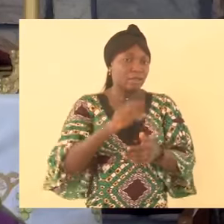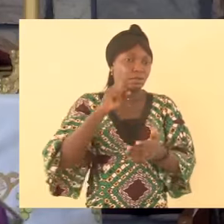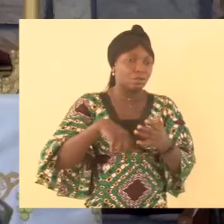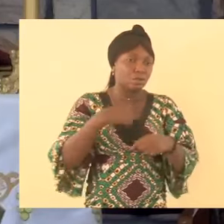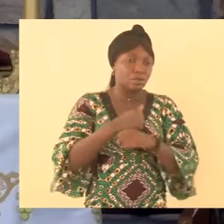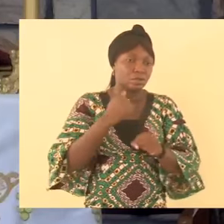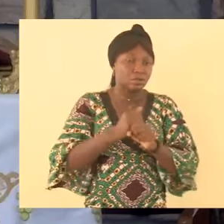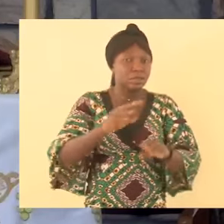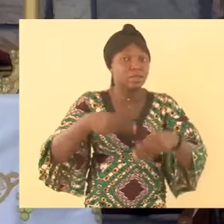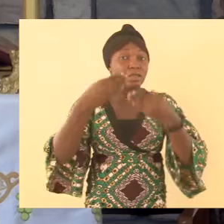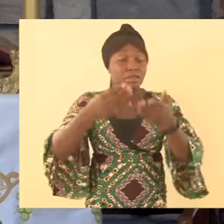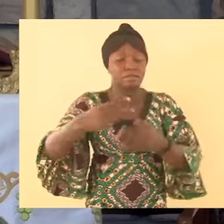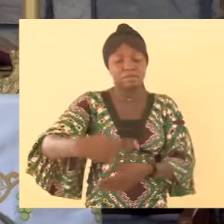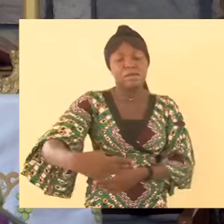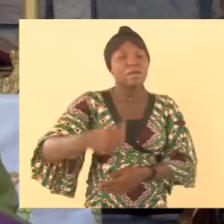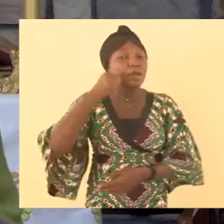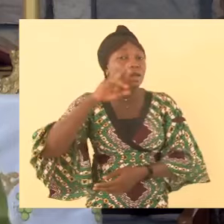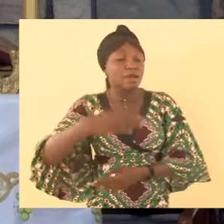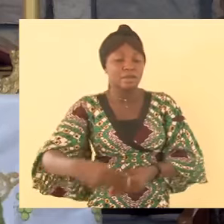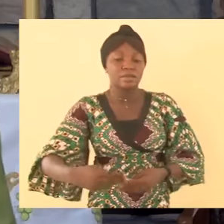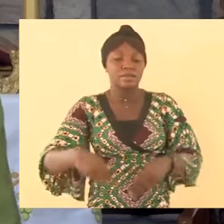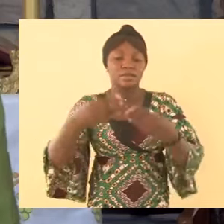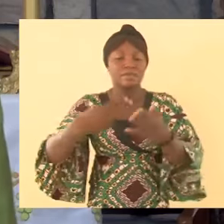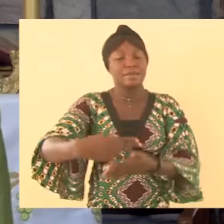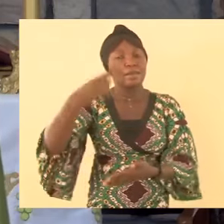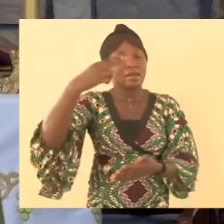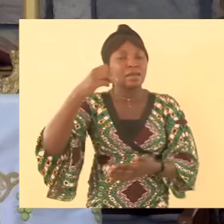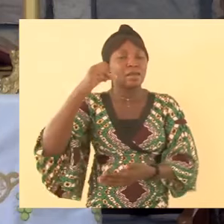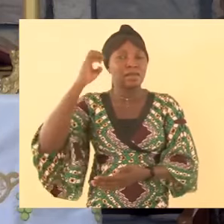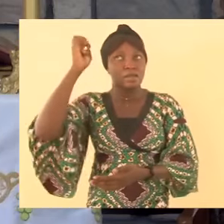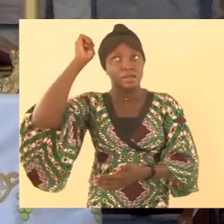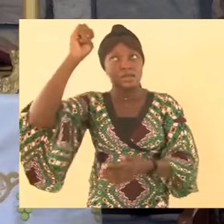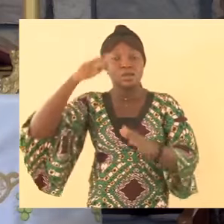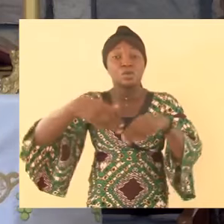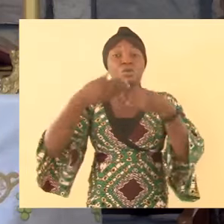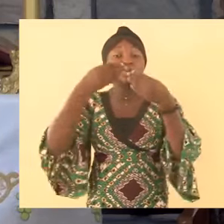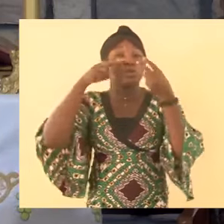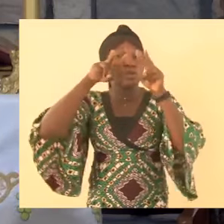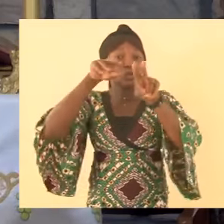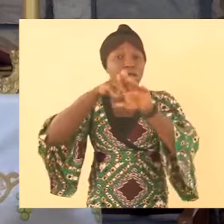what makes her donation the highest donor, right? He is looking at what you have given